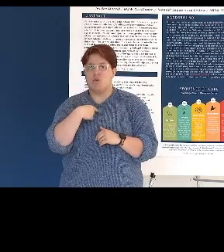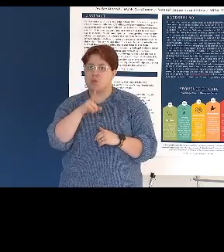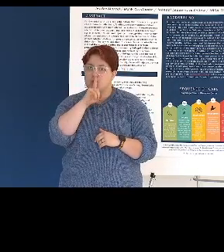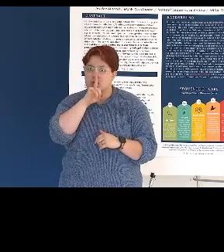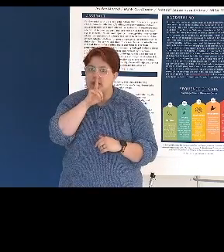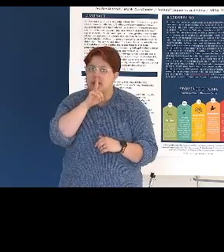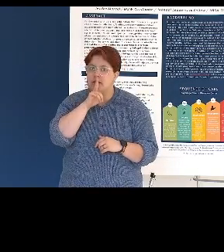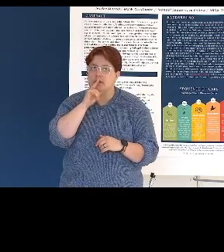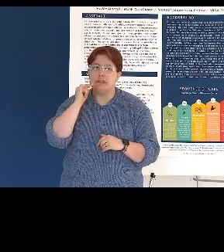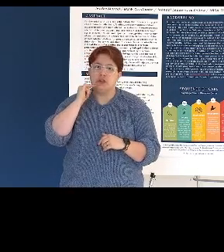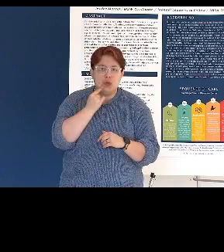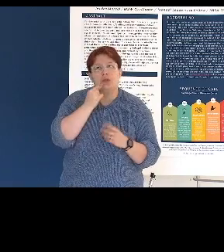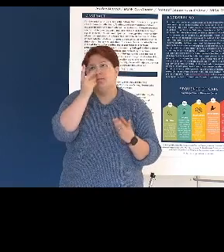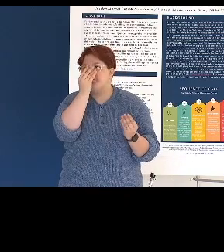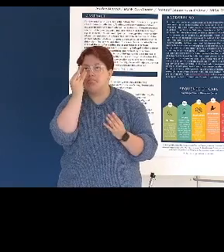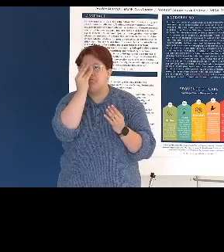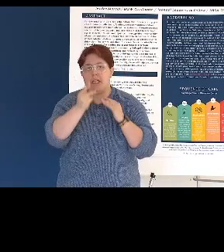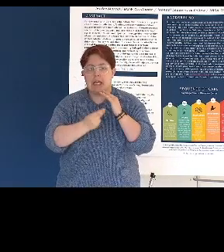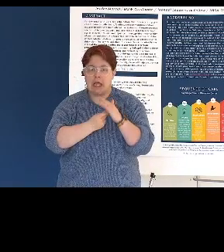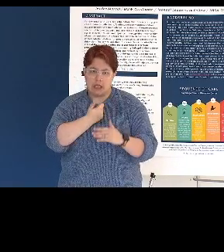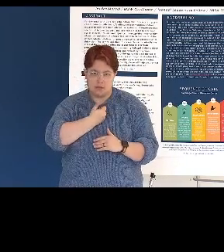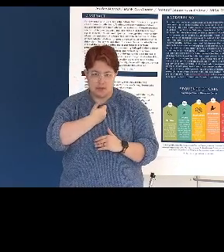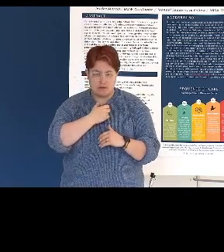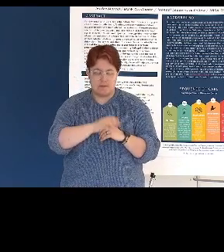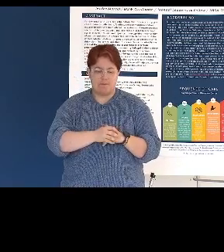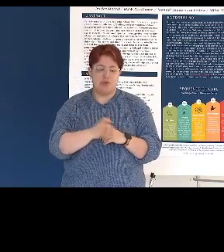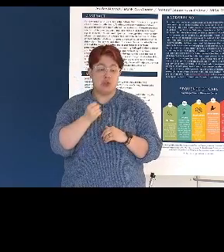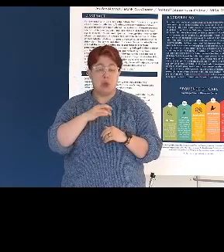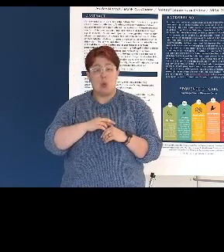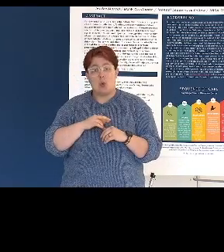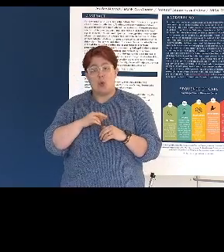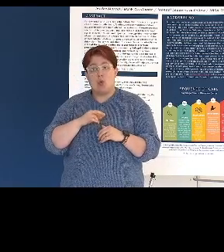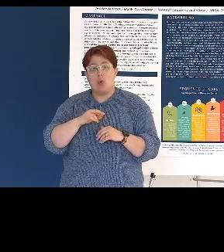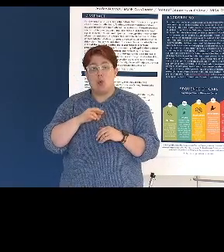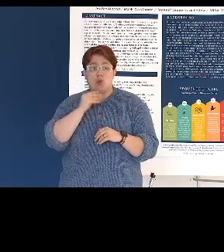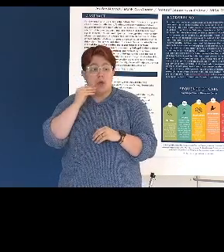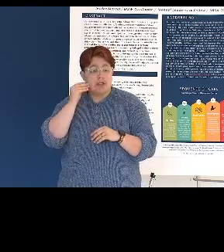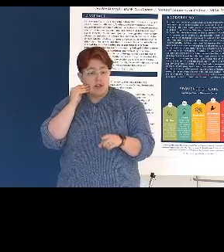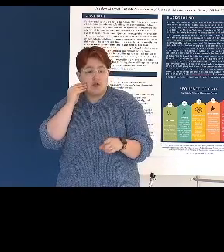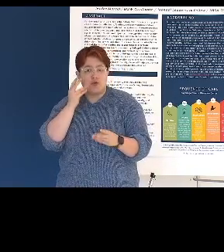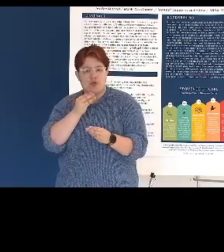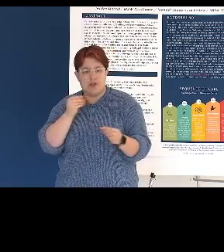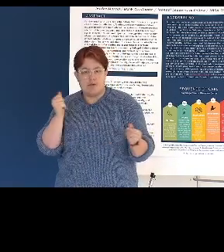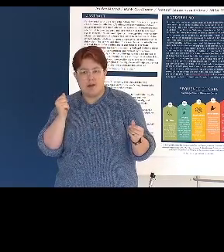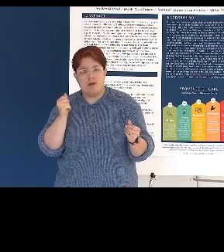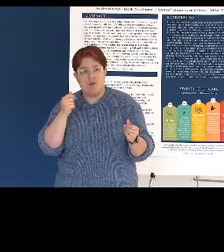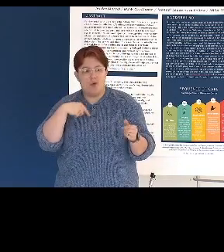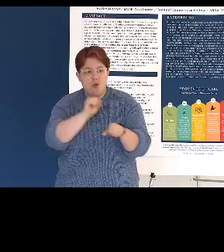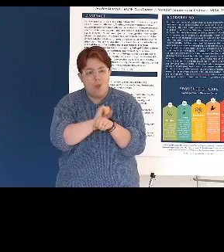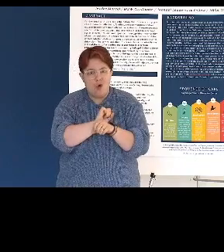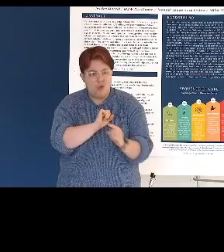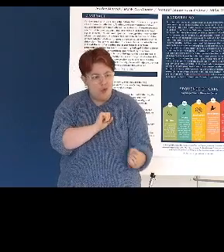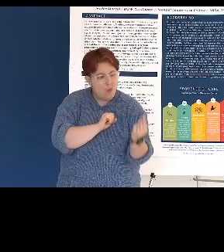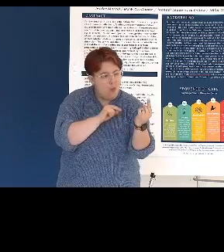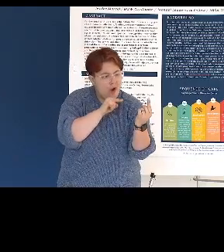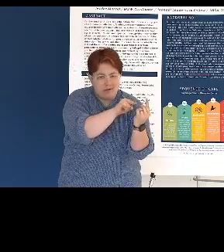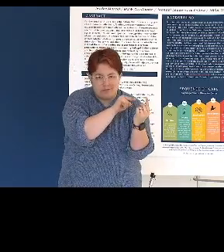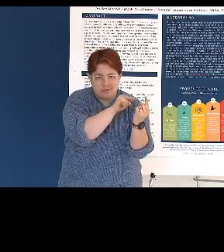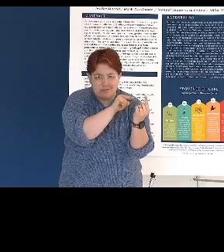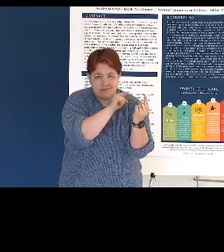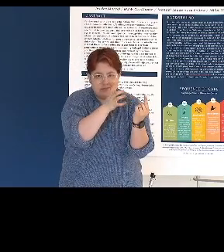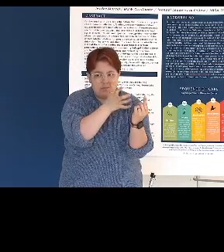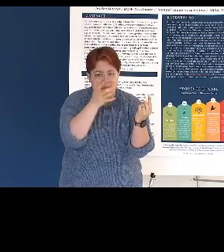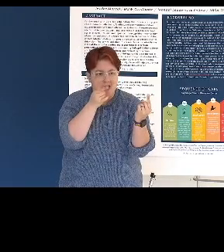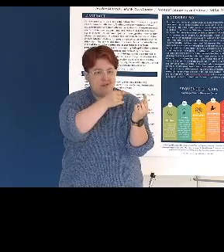suicide. In residential treatment, we are working with those ones, right? Many of them have